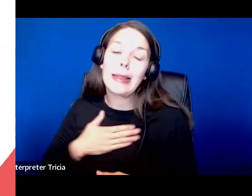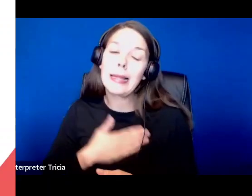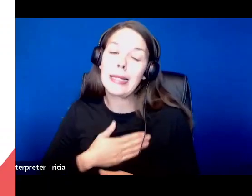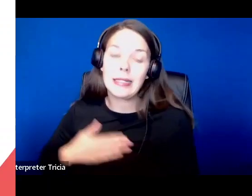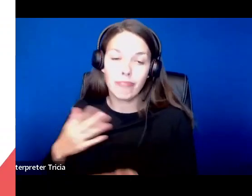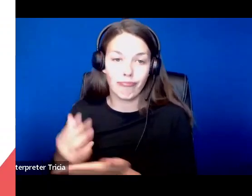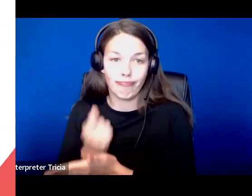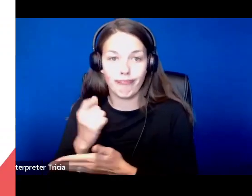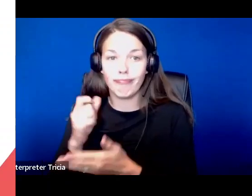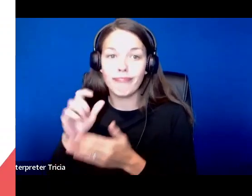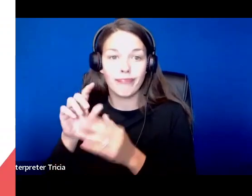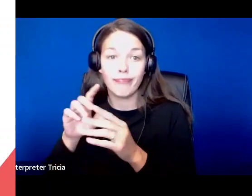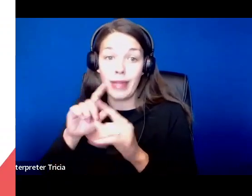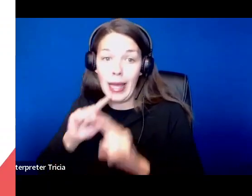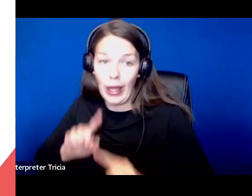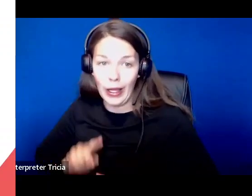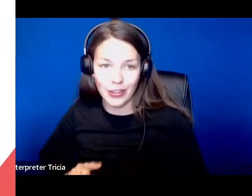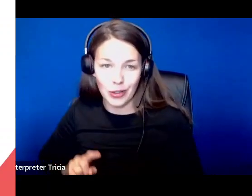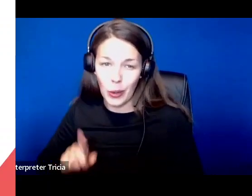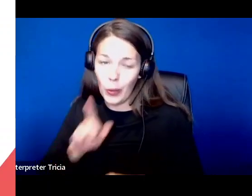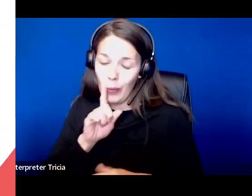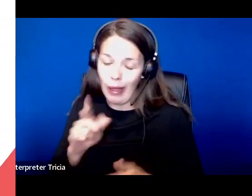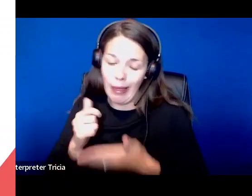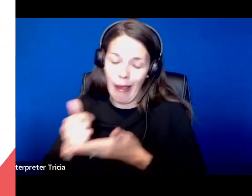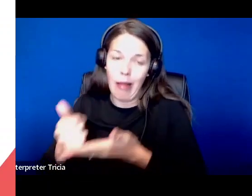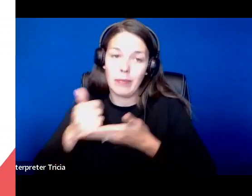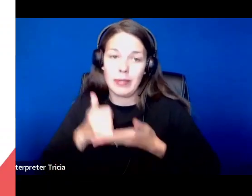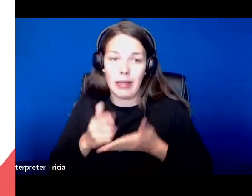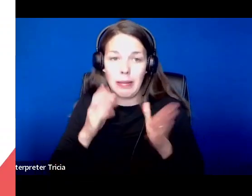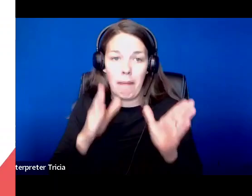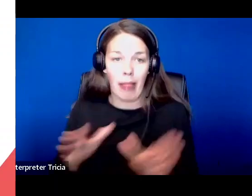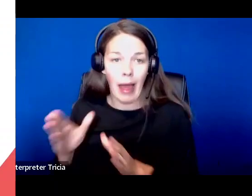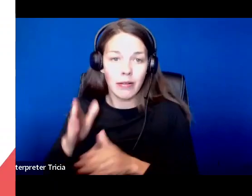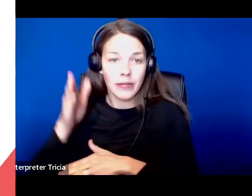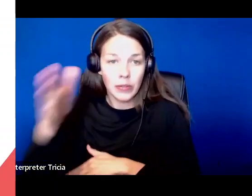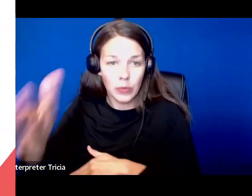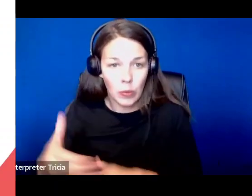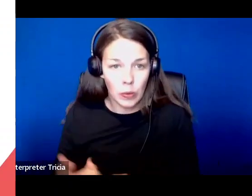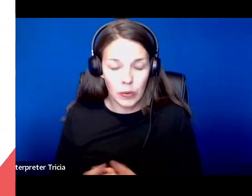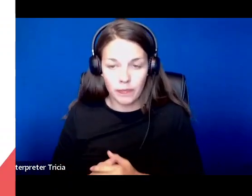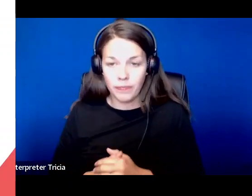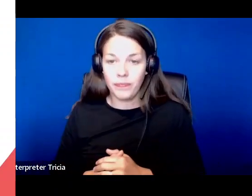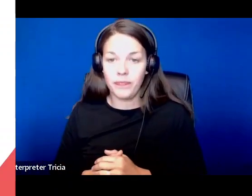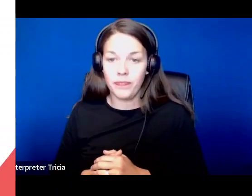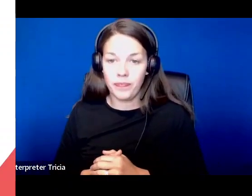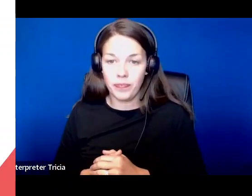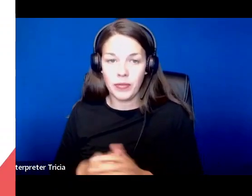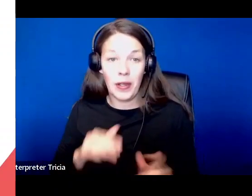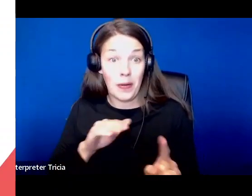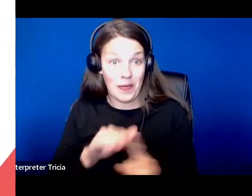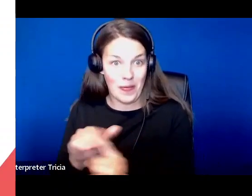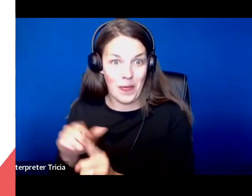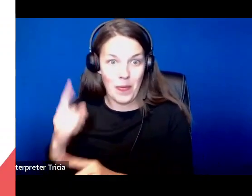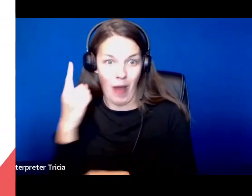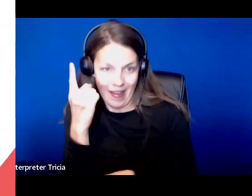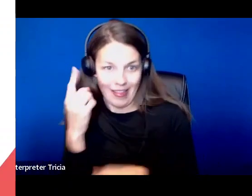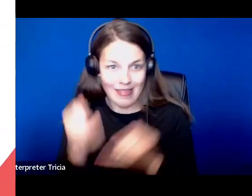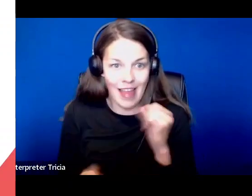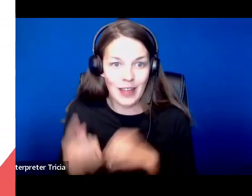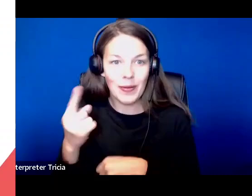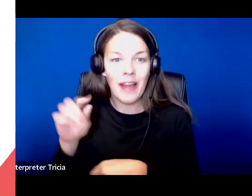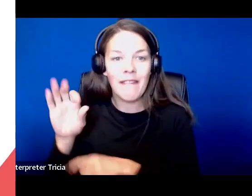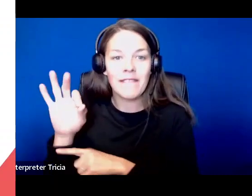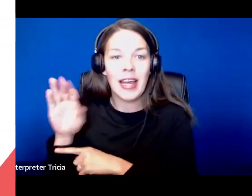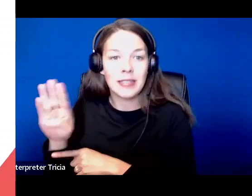and complete that survey. It helps us greatly in planning future sessions. And one last reminder, visit our Facebook page for